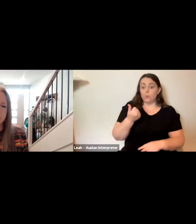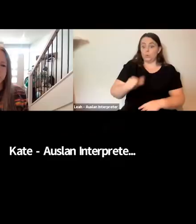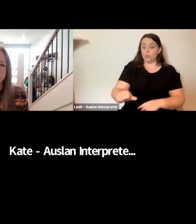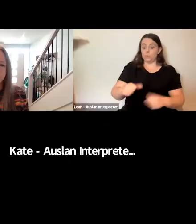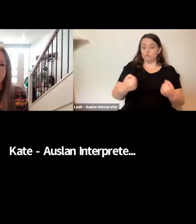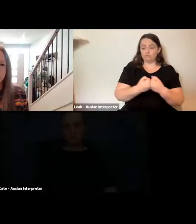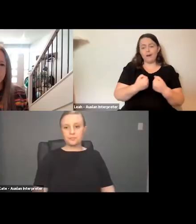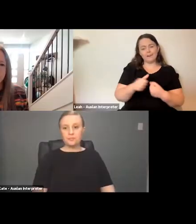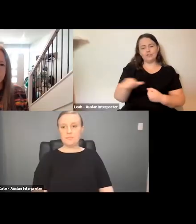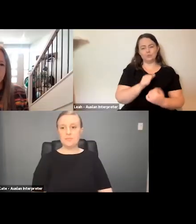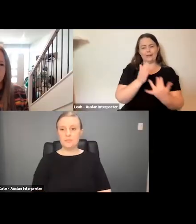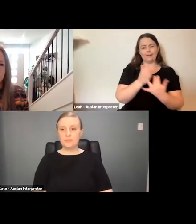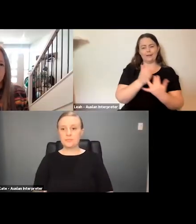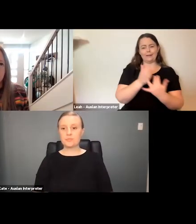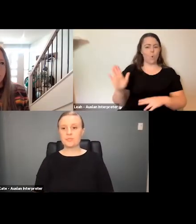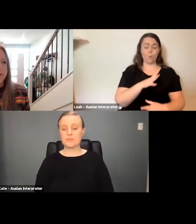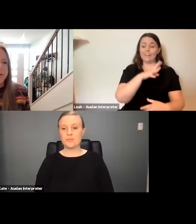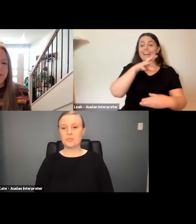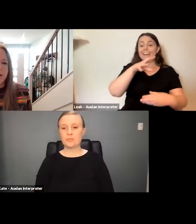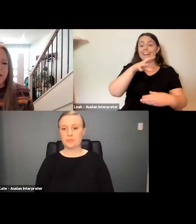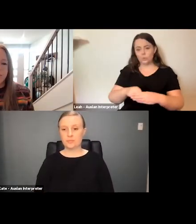drugs as well.